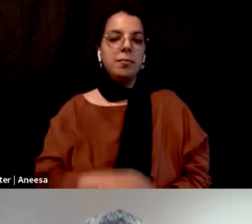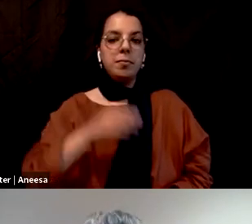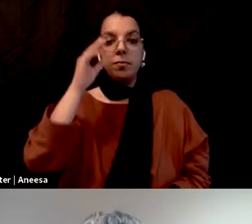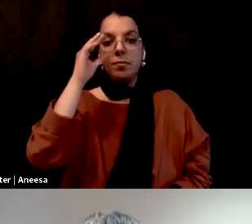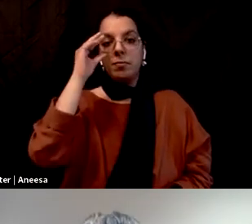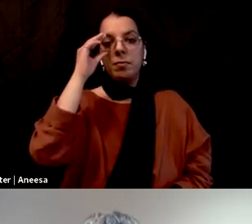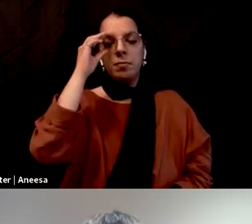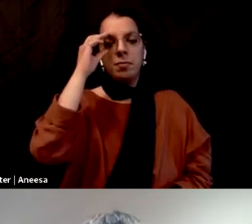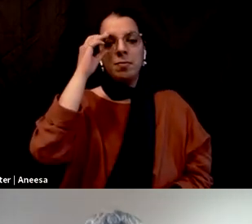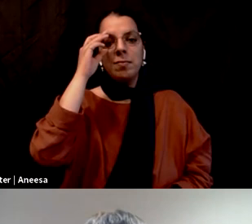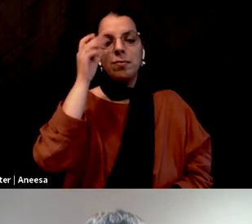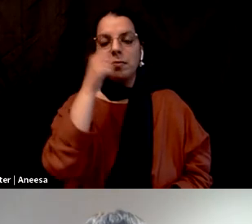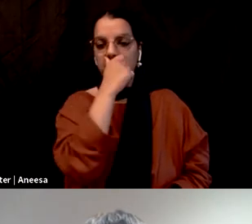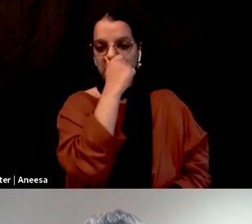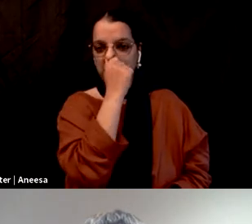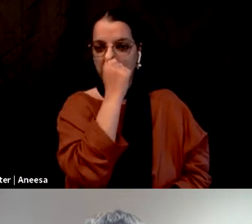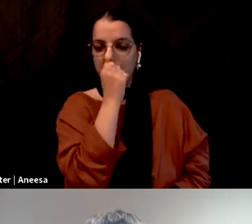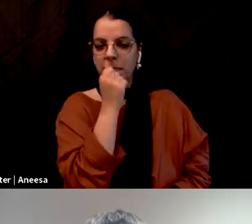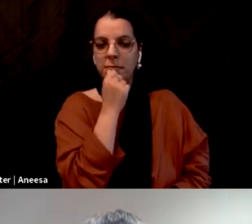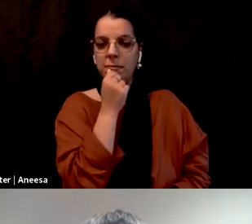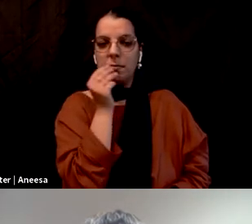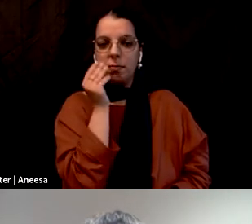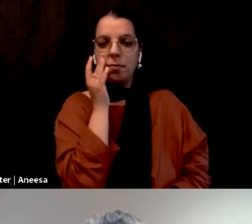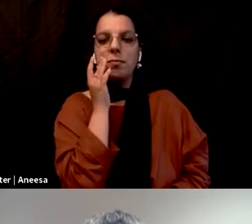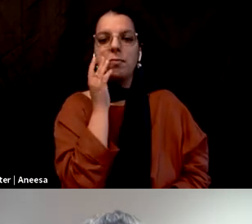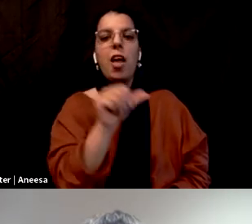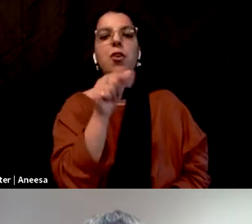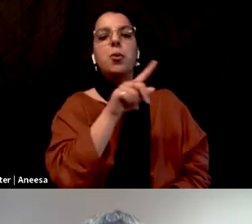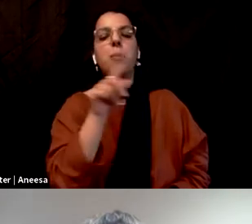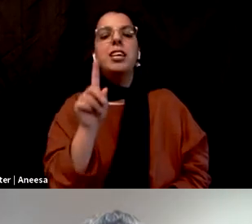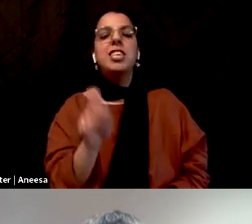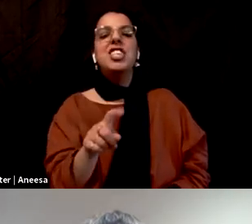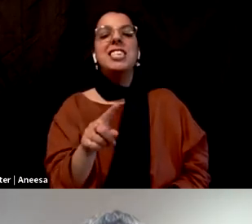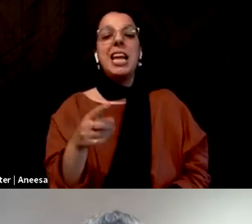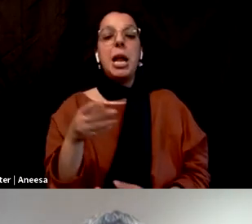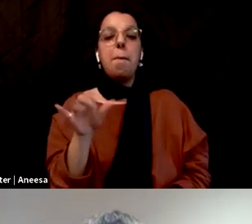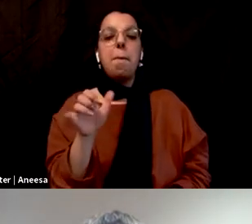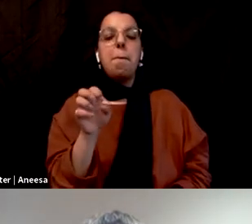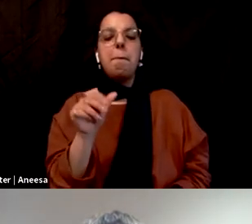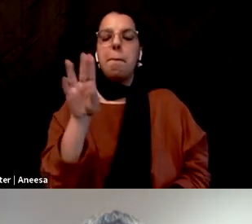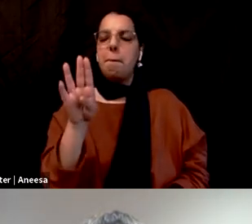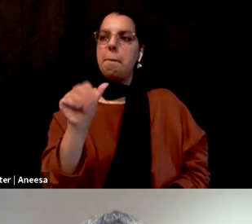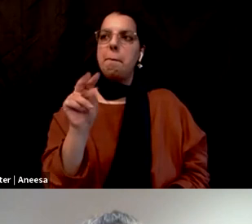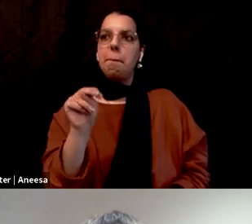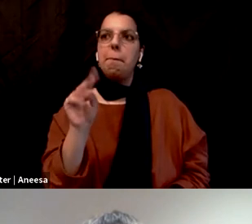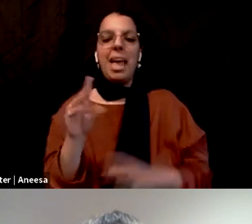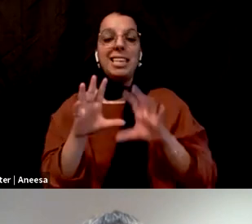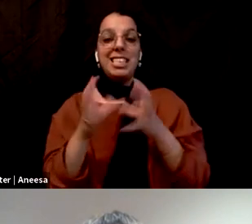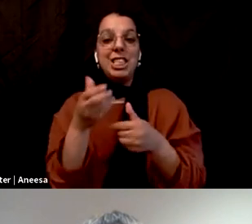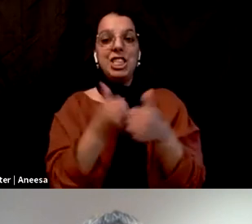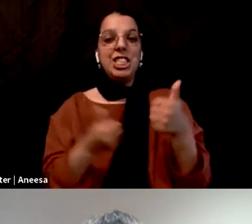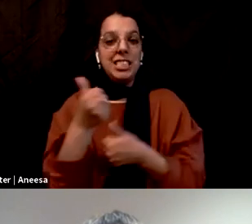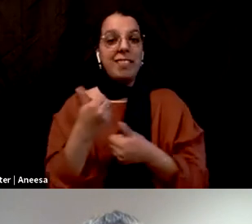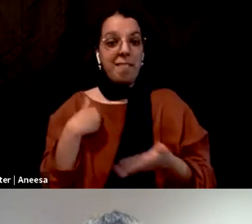our band chiefs remunerated. I believe it was mentioned that Chief Emily practices real estate law. Oh,